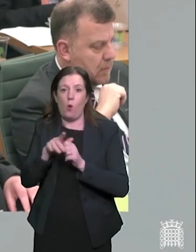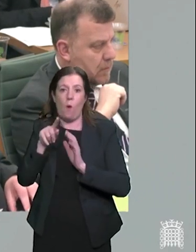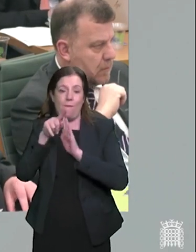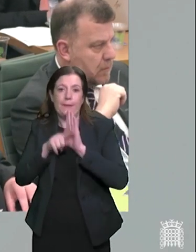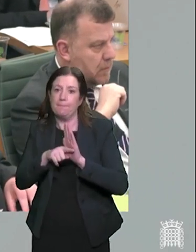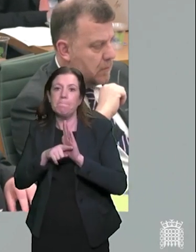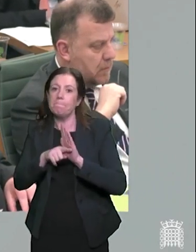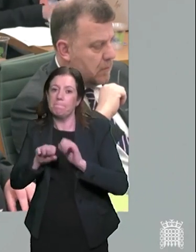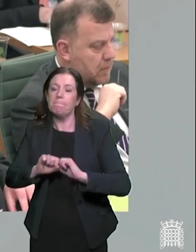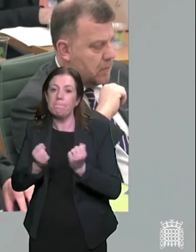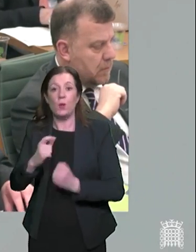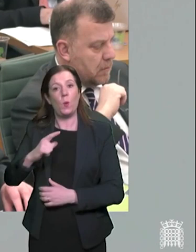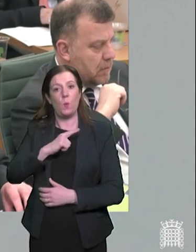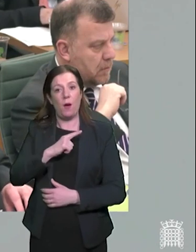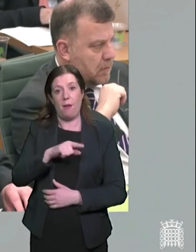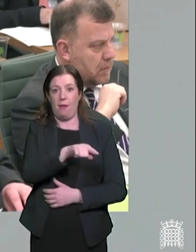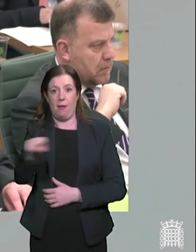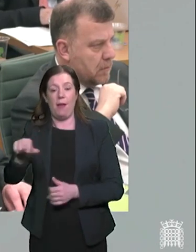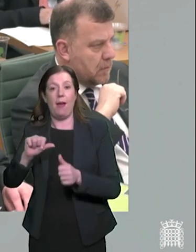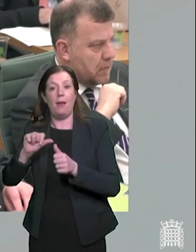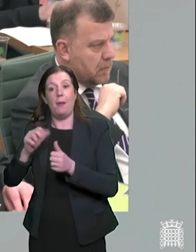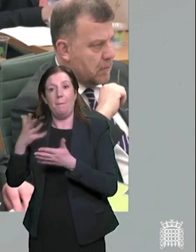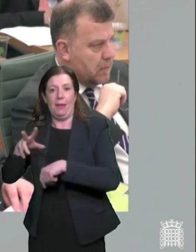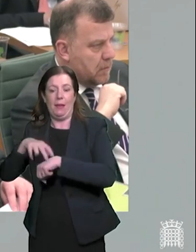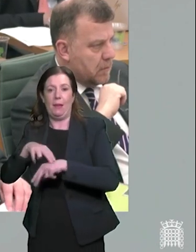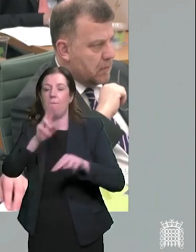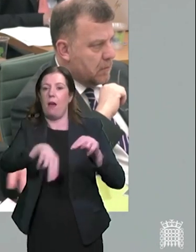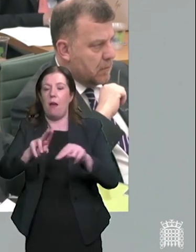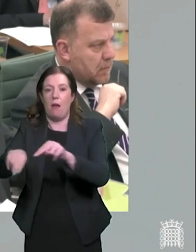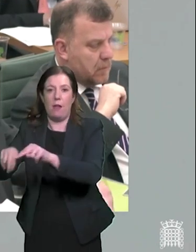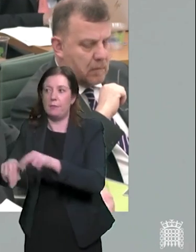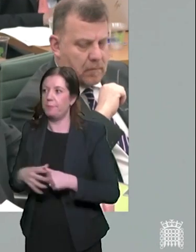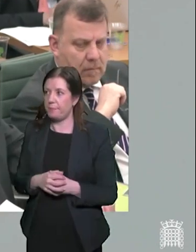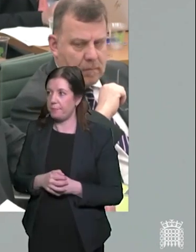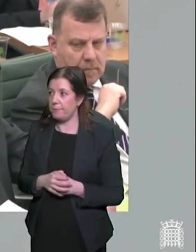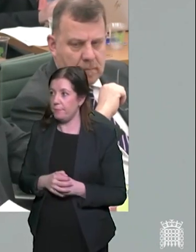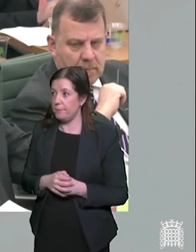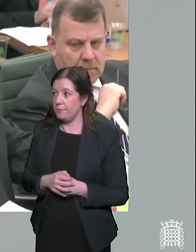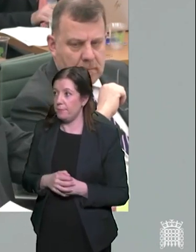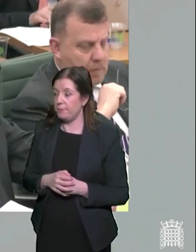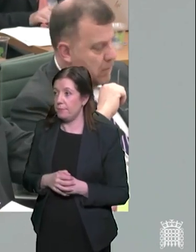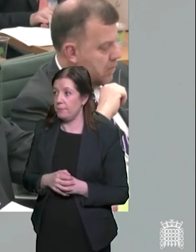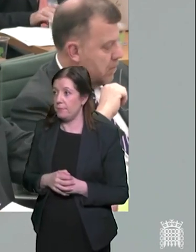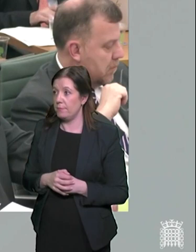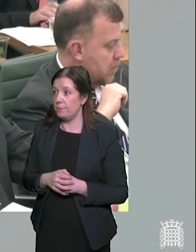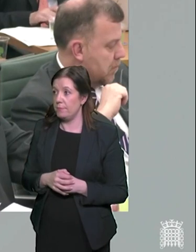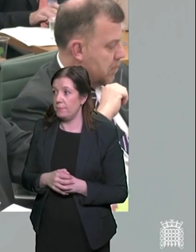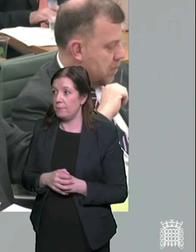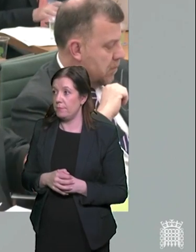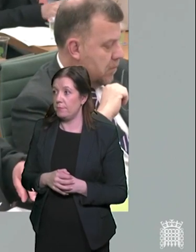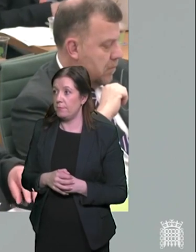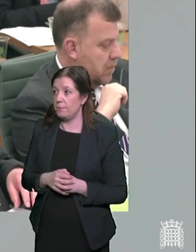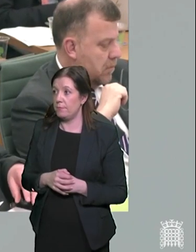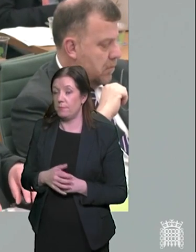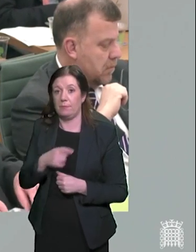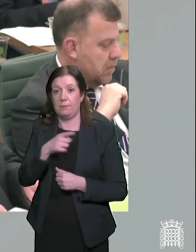regulations, as some attendees received fixed penalty notices. This gathering was a